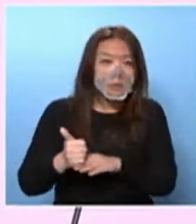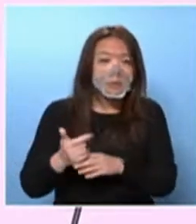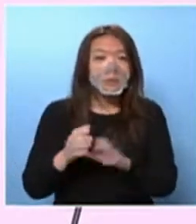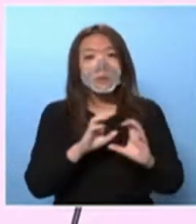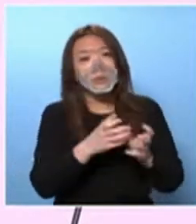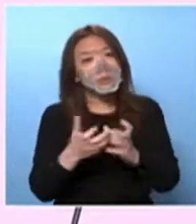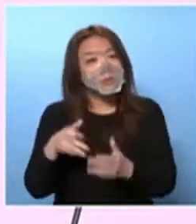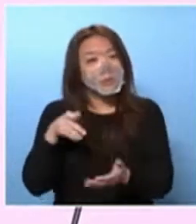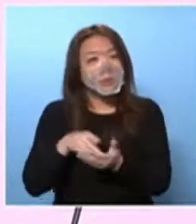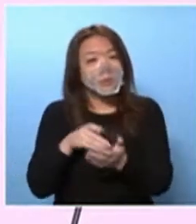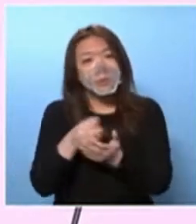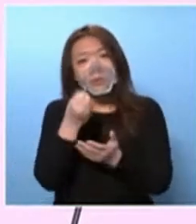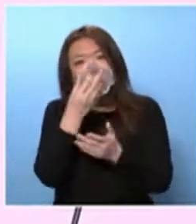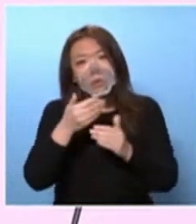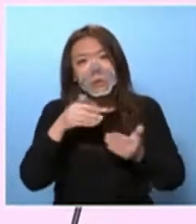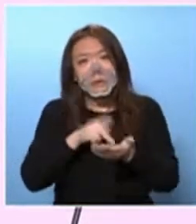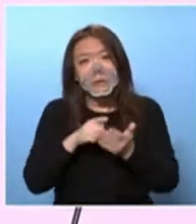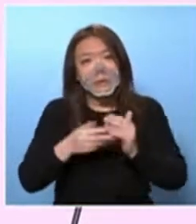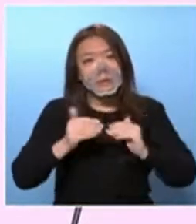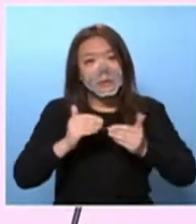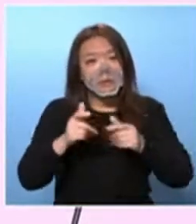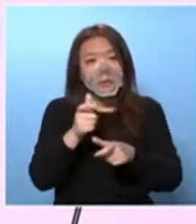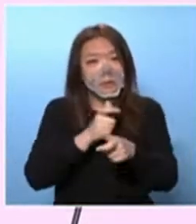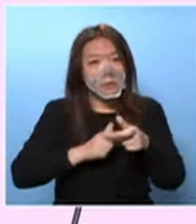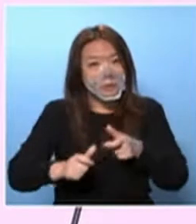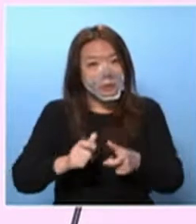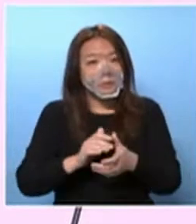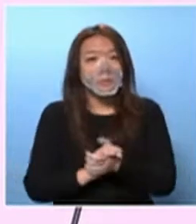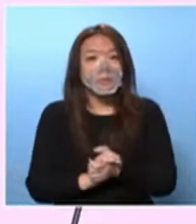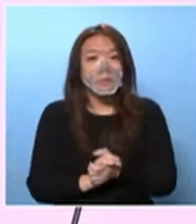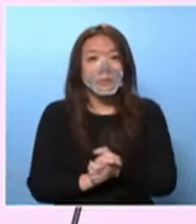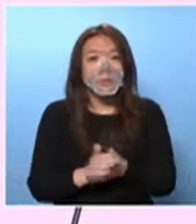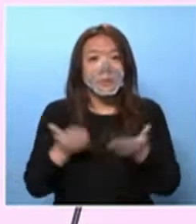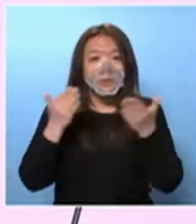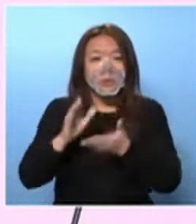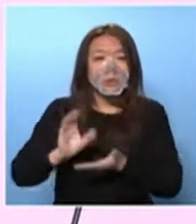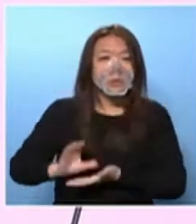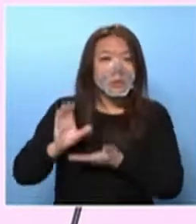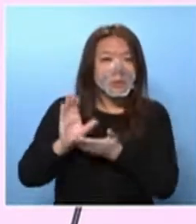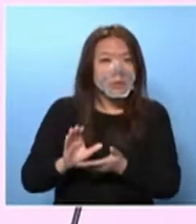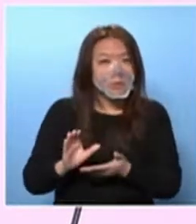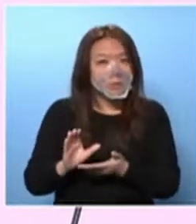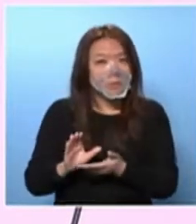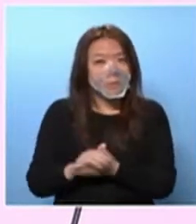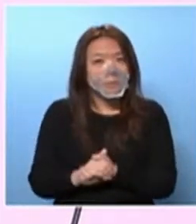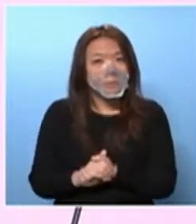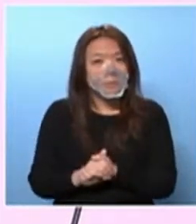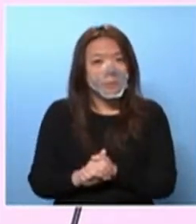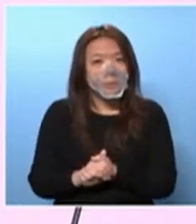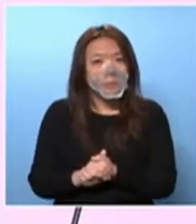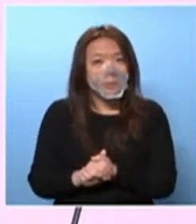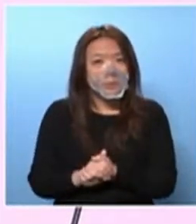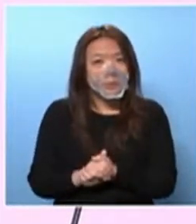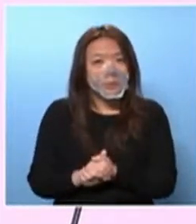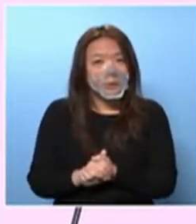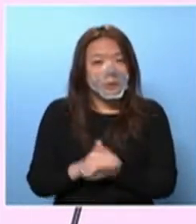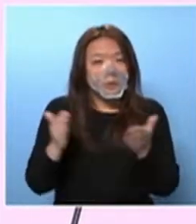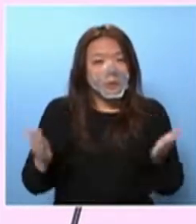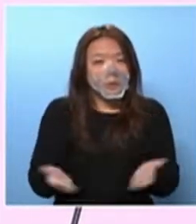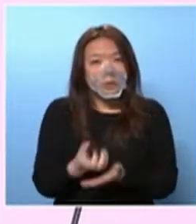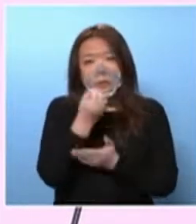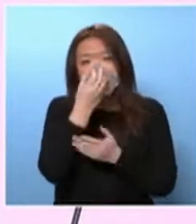participation of mainland enterprises and entities in Hong Kong's bond markets, and stepping up efforts to promote Hong Kong's position as a bond center